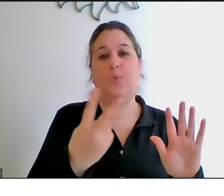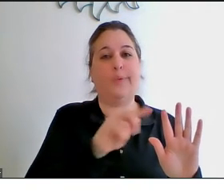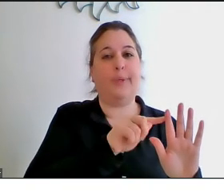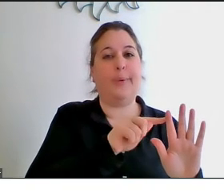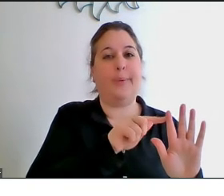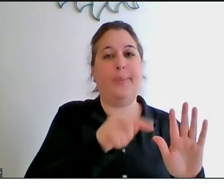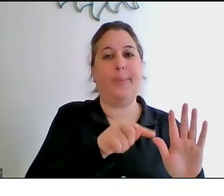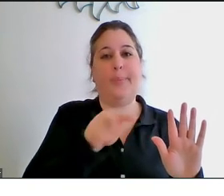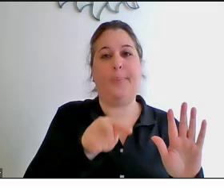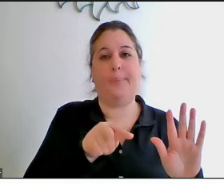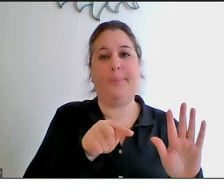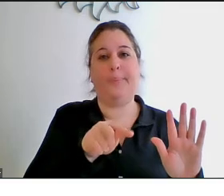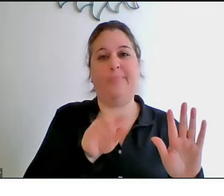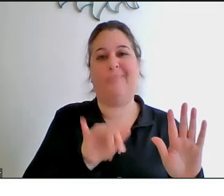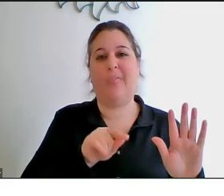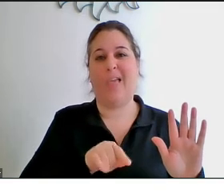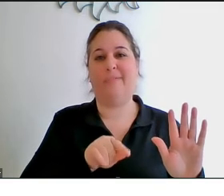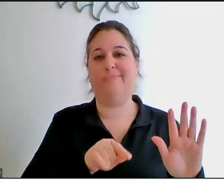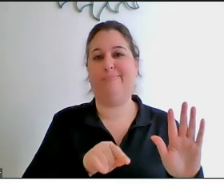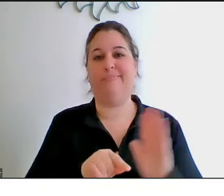Negative 3.